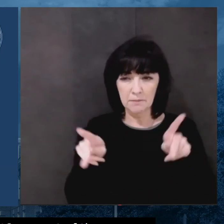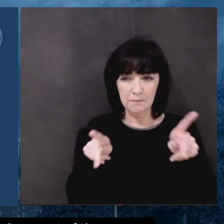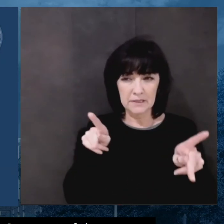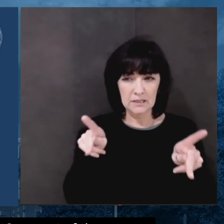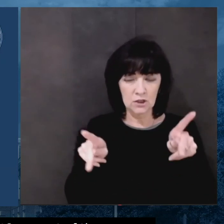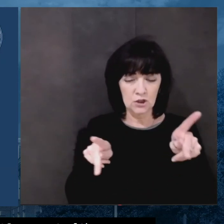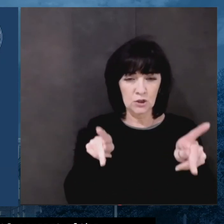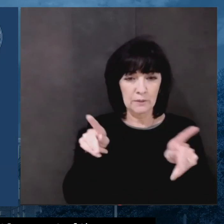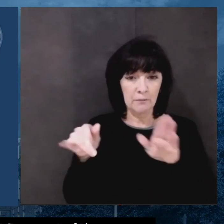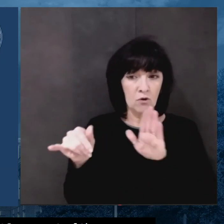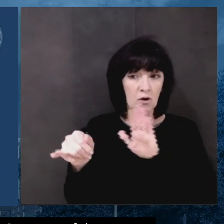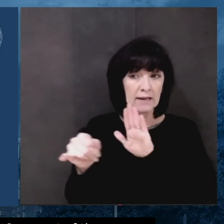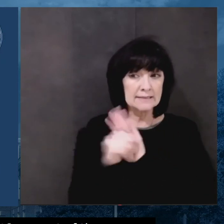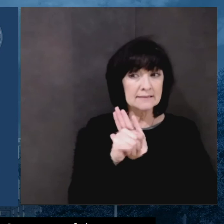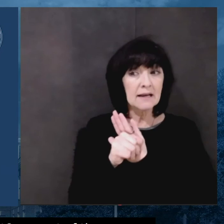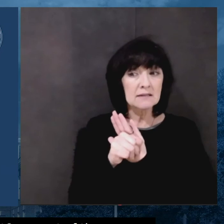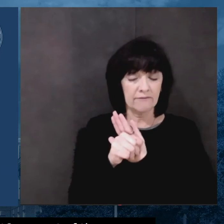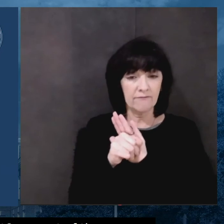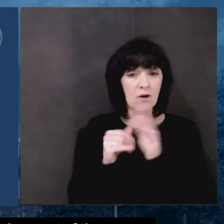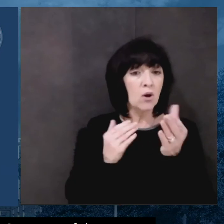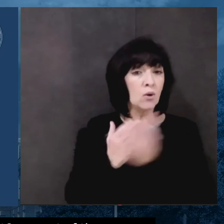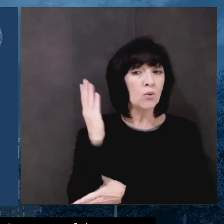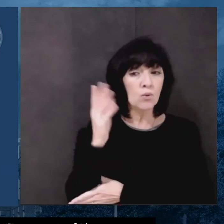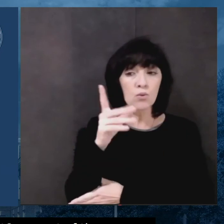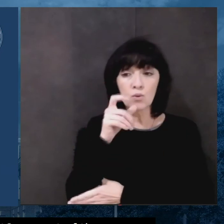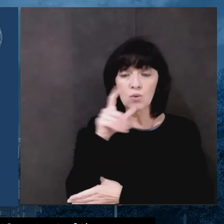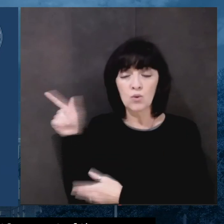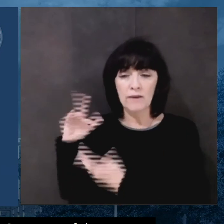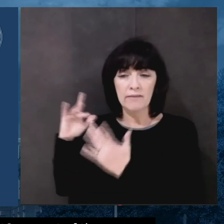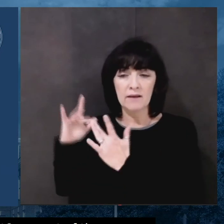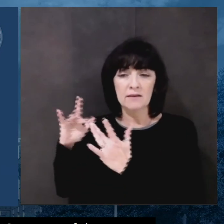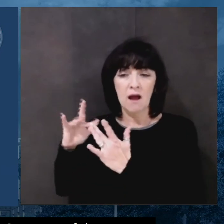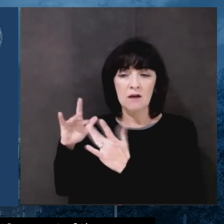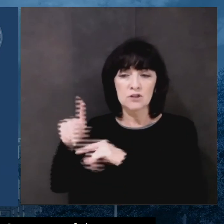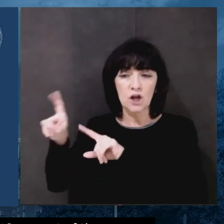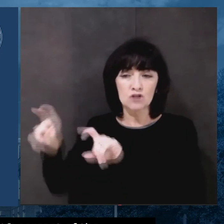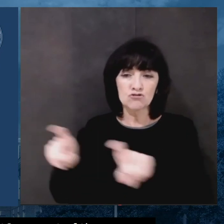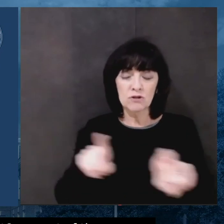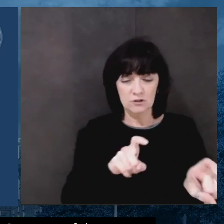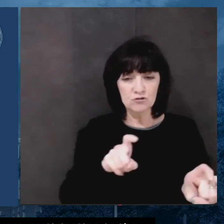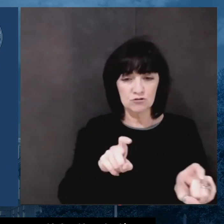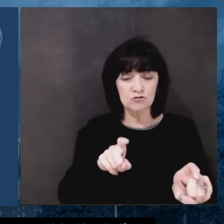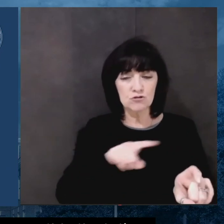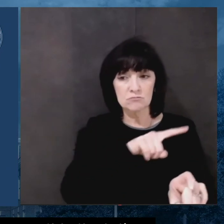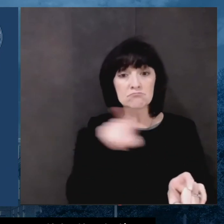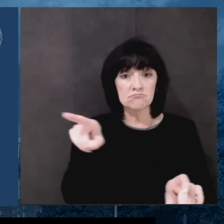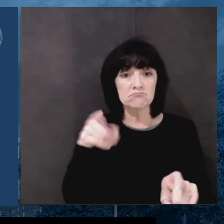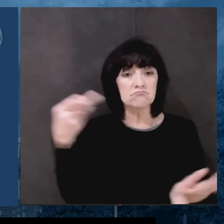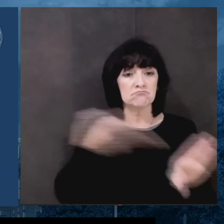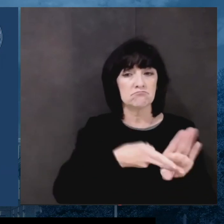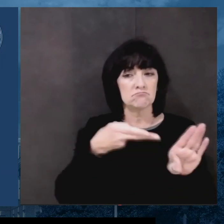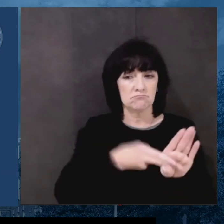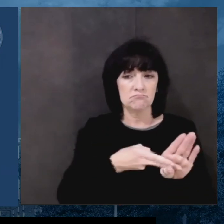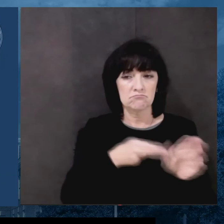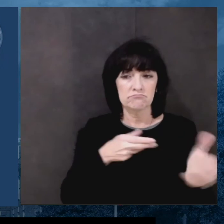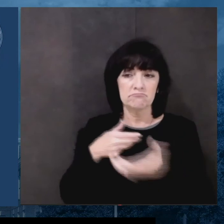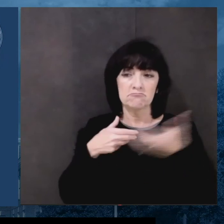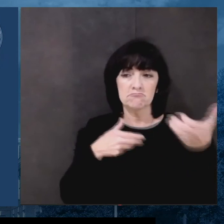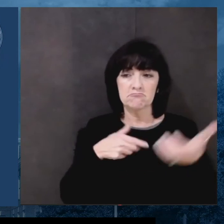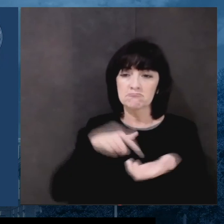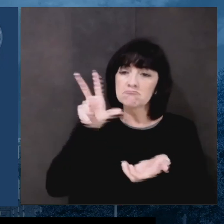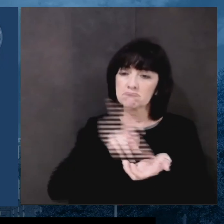identified by contact tracers were participating in the app. So, depending on how you look at it,